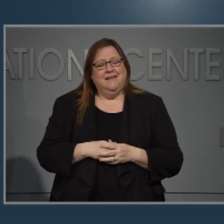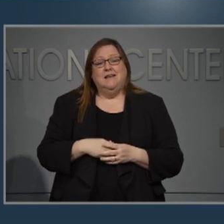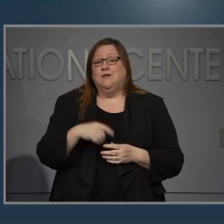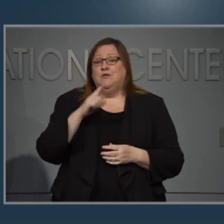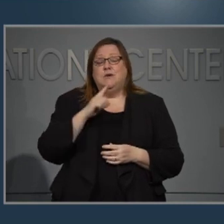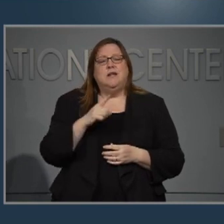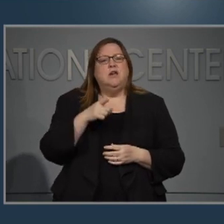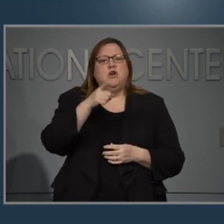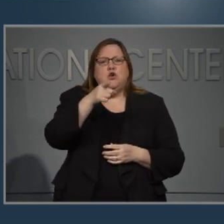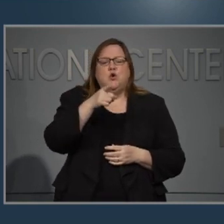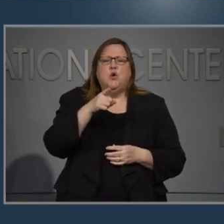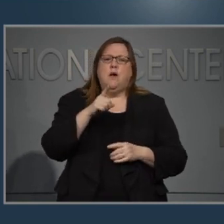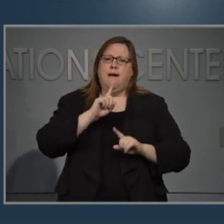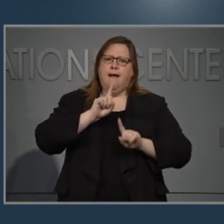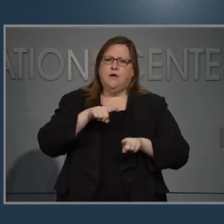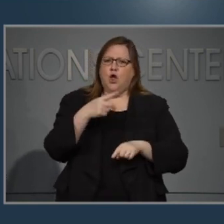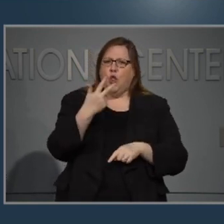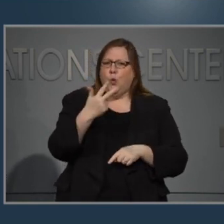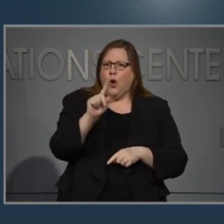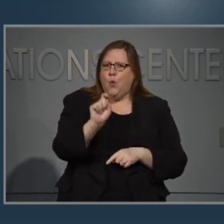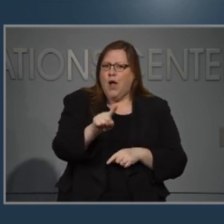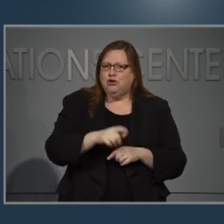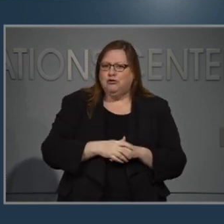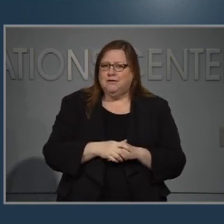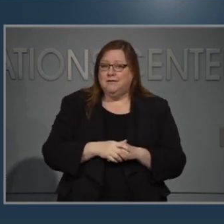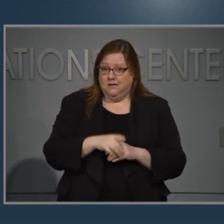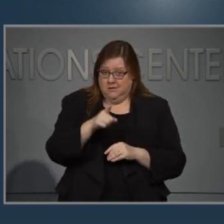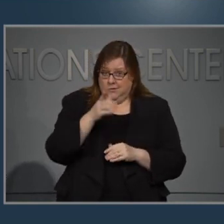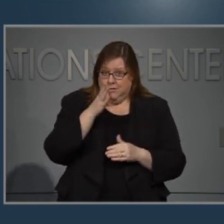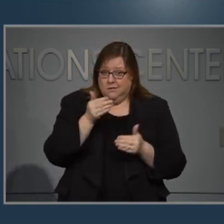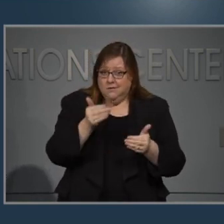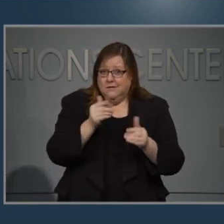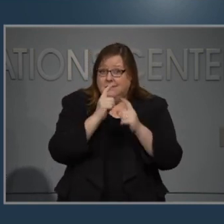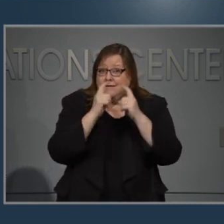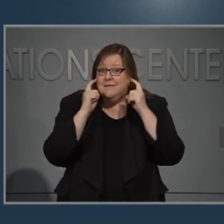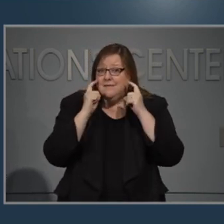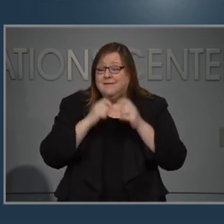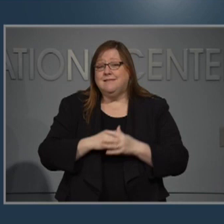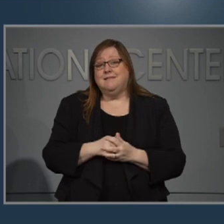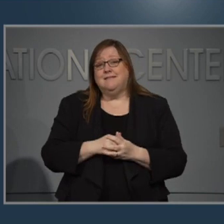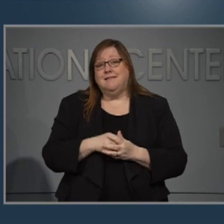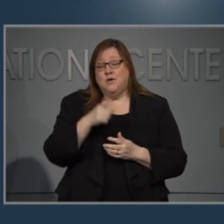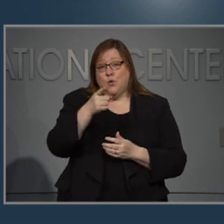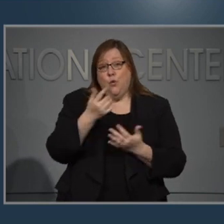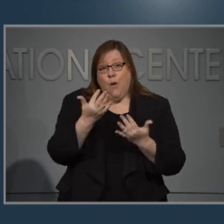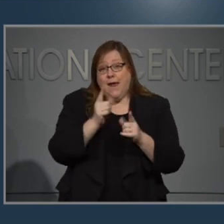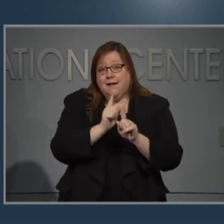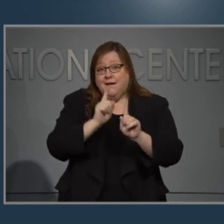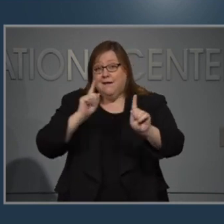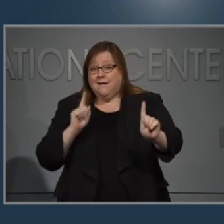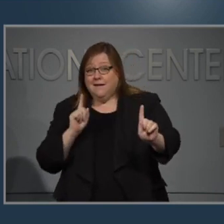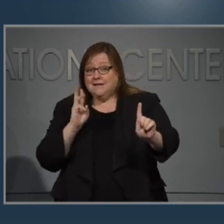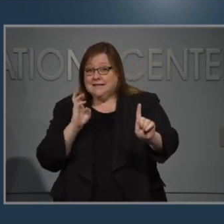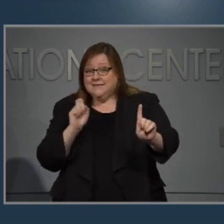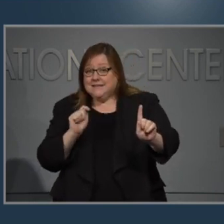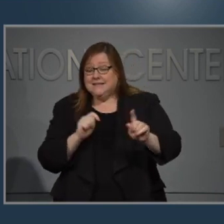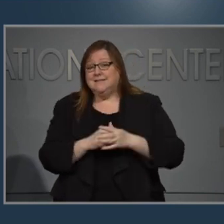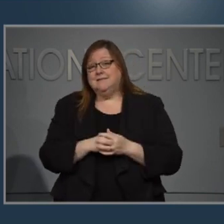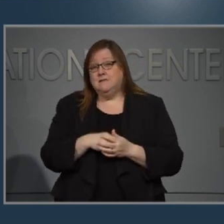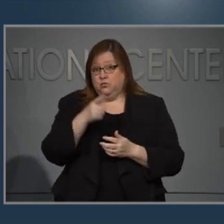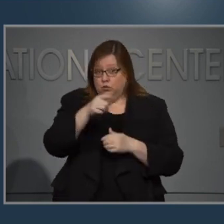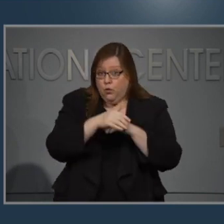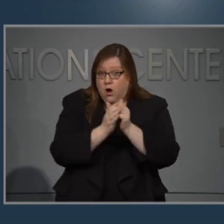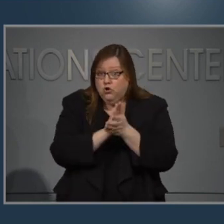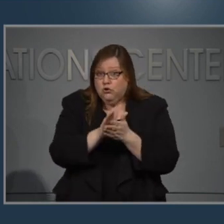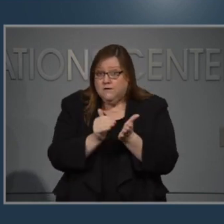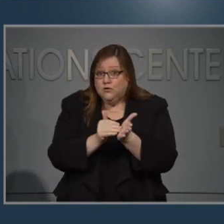simple questions. Will you wear a face covering? Are you waiting 6 feet apart? And are you washing your hands frequently? I